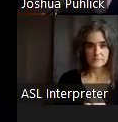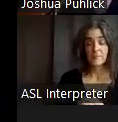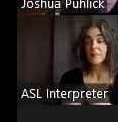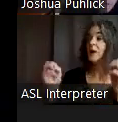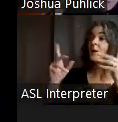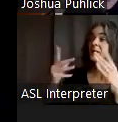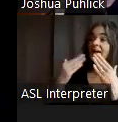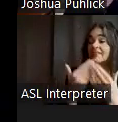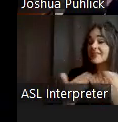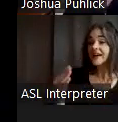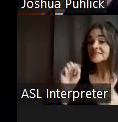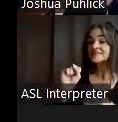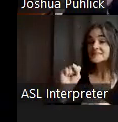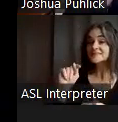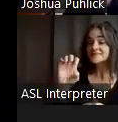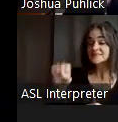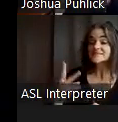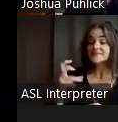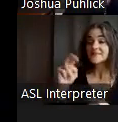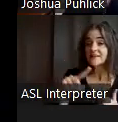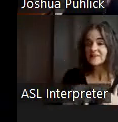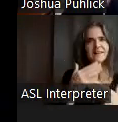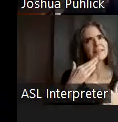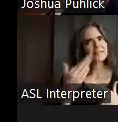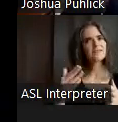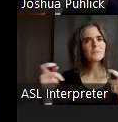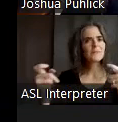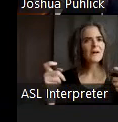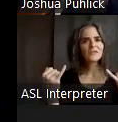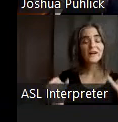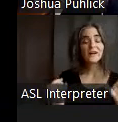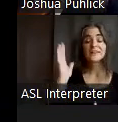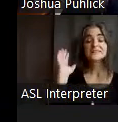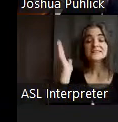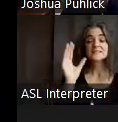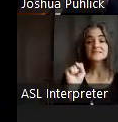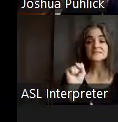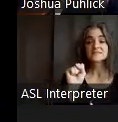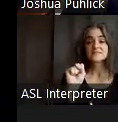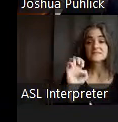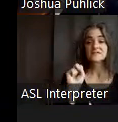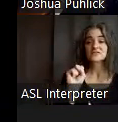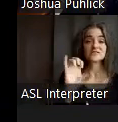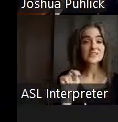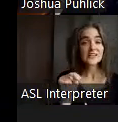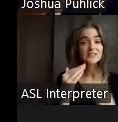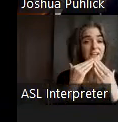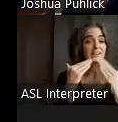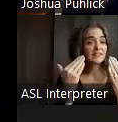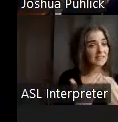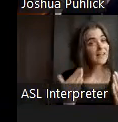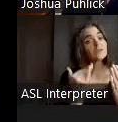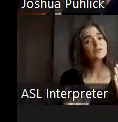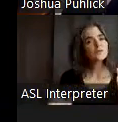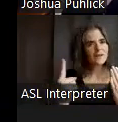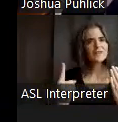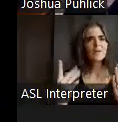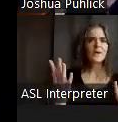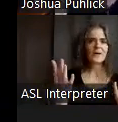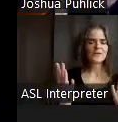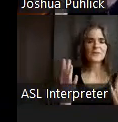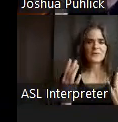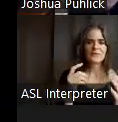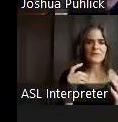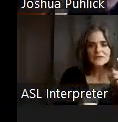Okay, thanks, Stephen, and thanks for moderating this session. And thank you to all who have helped make this happen.